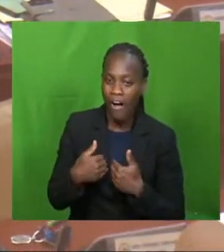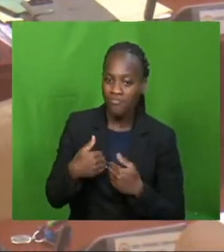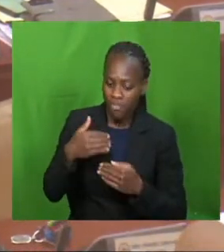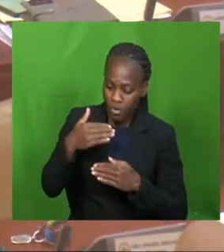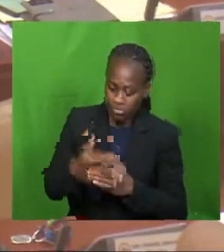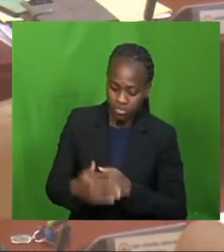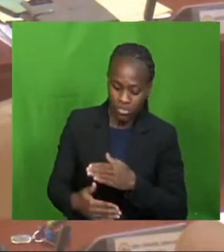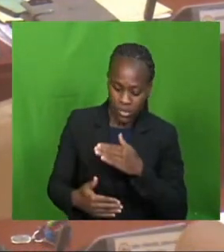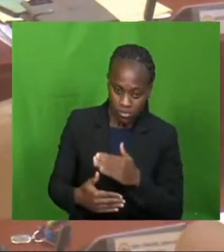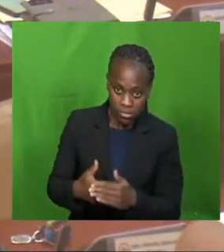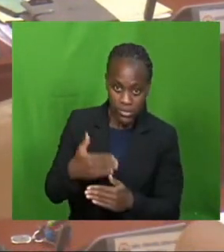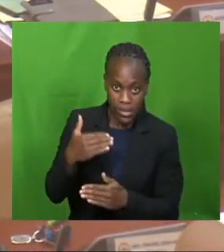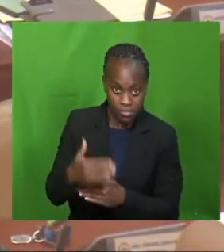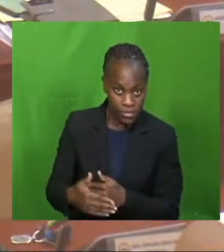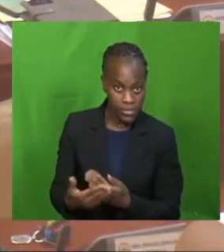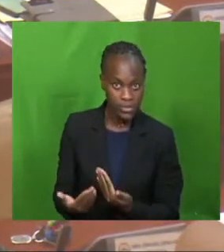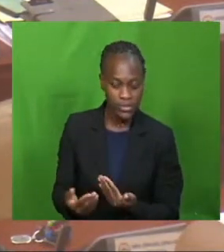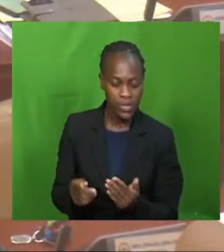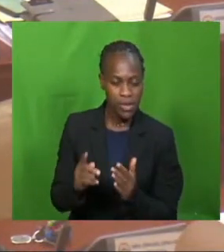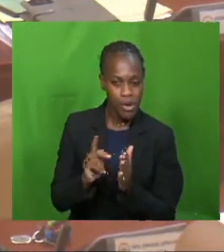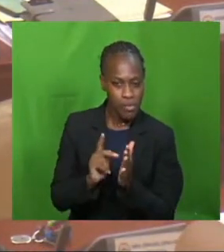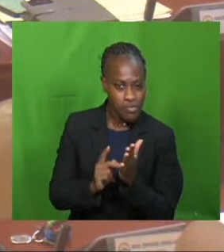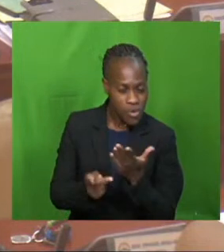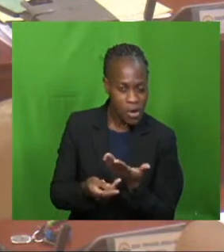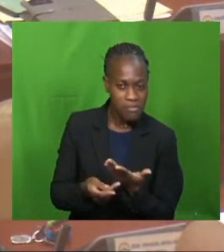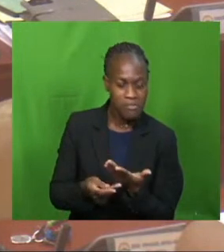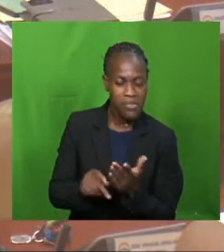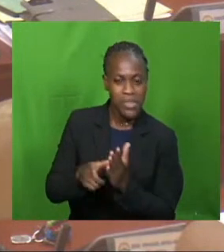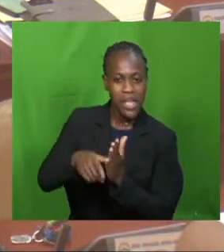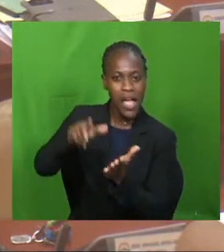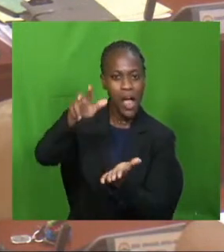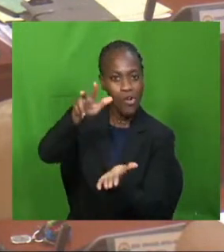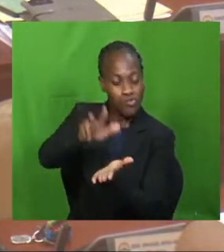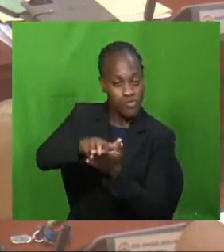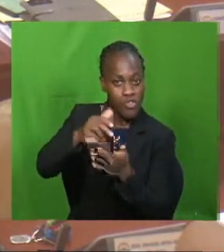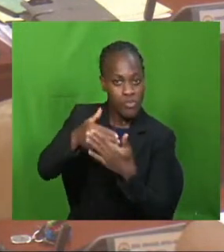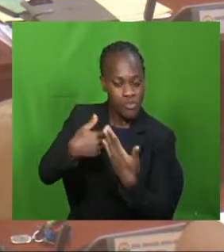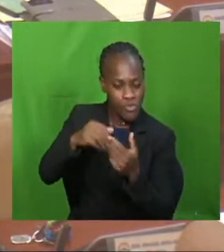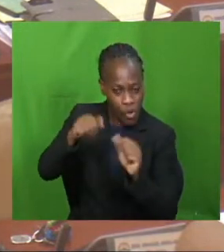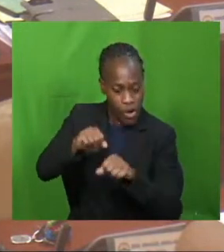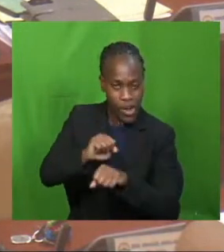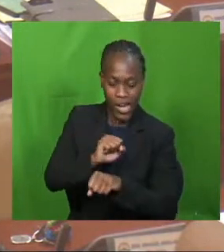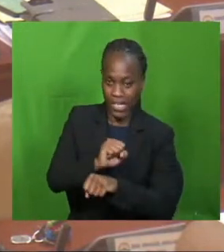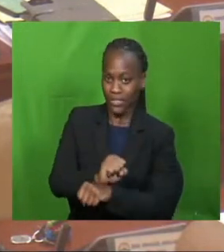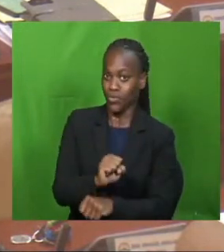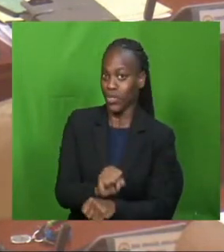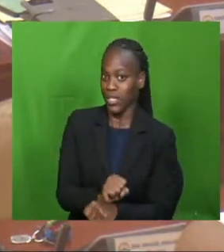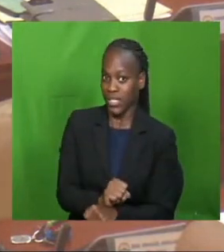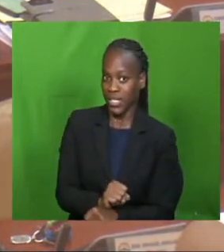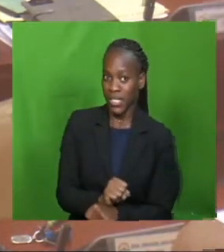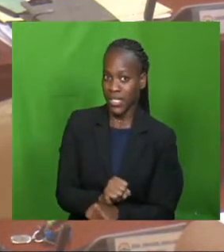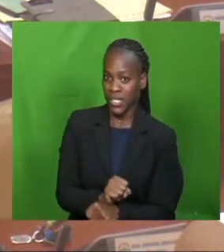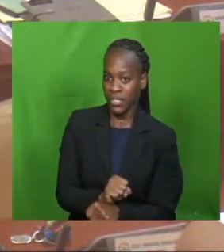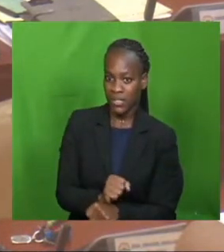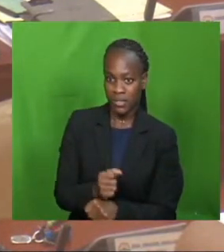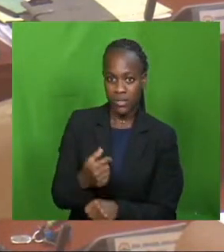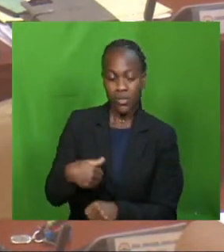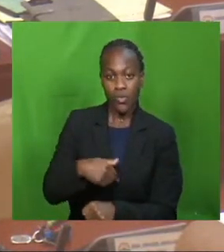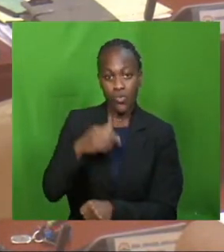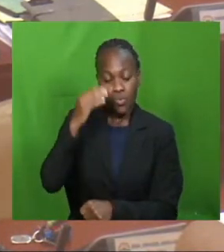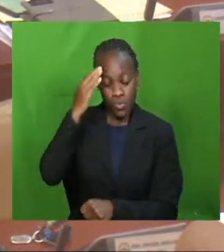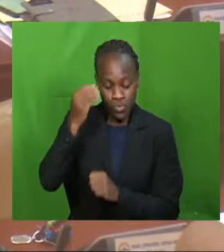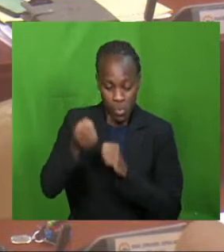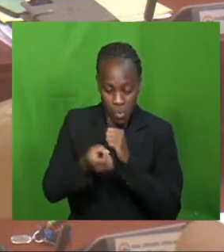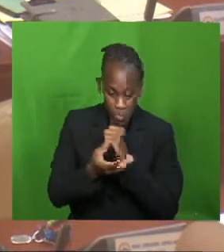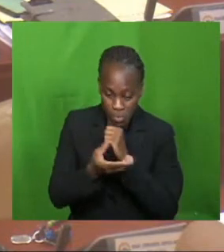a program and get certified to participate in the industry. We know that for the media